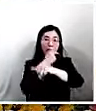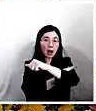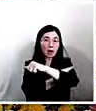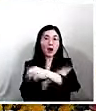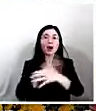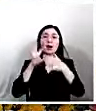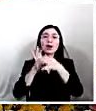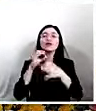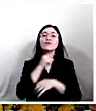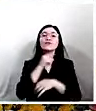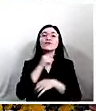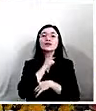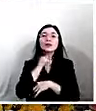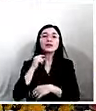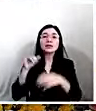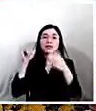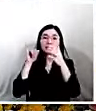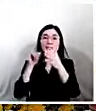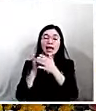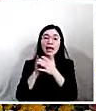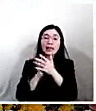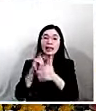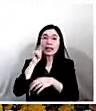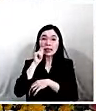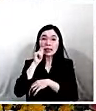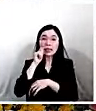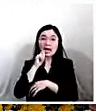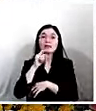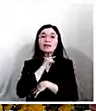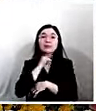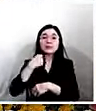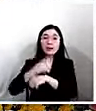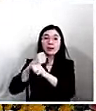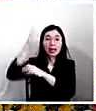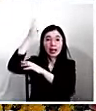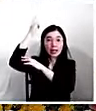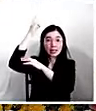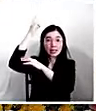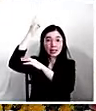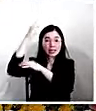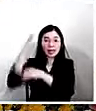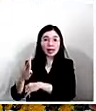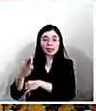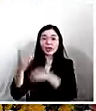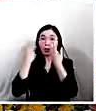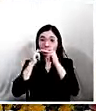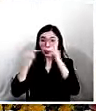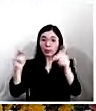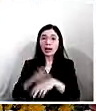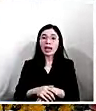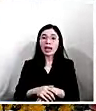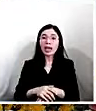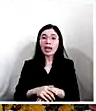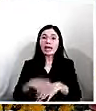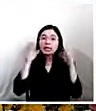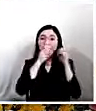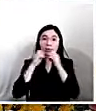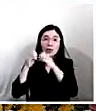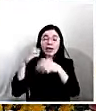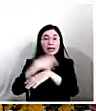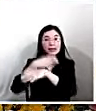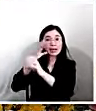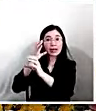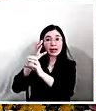The tongue of priests makes God from a morsel of bread. It is more than creating the